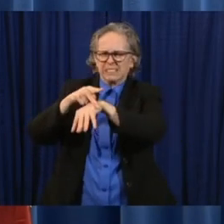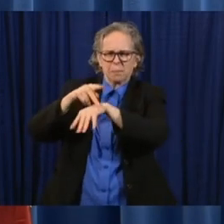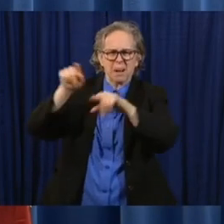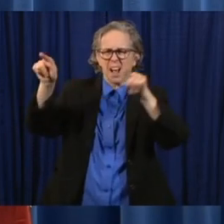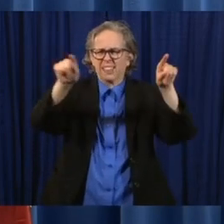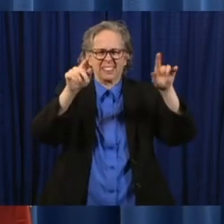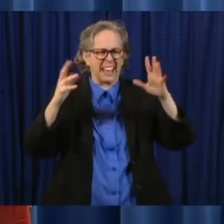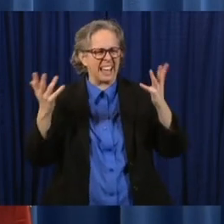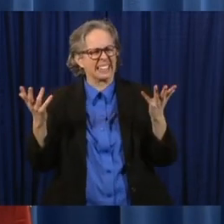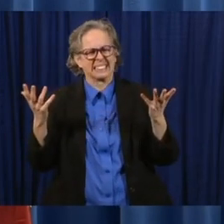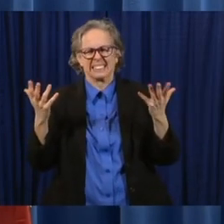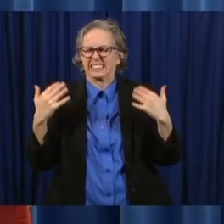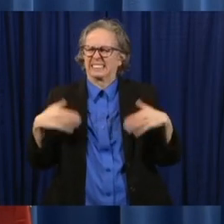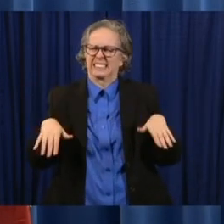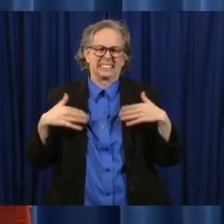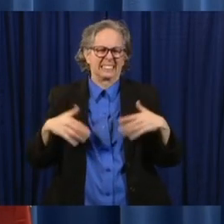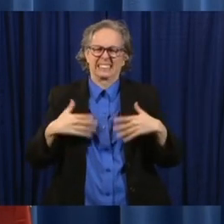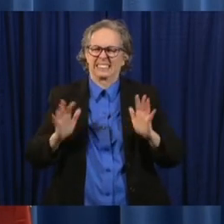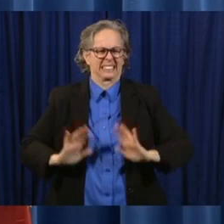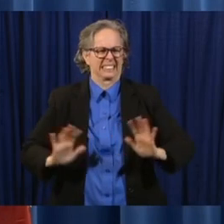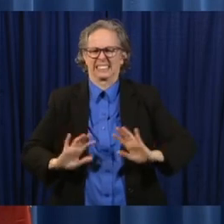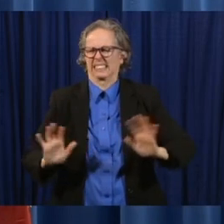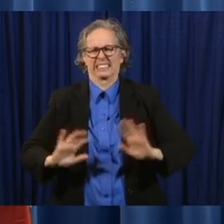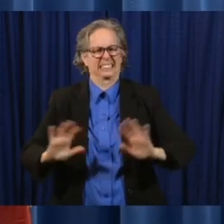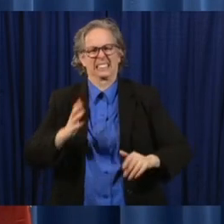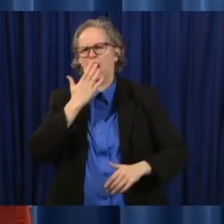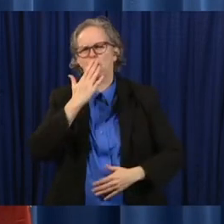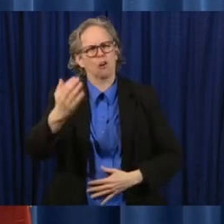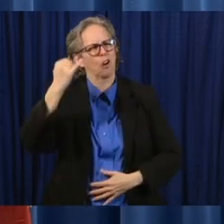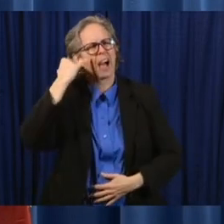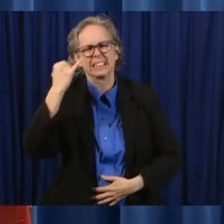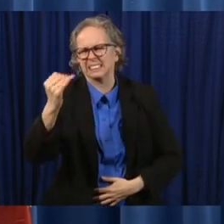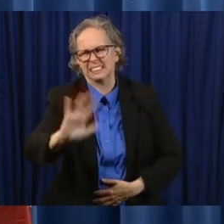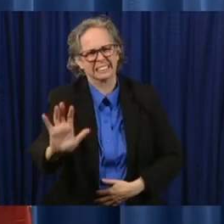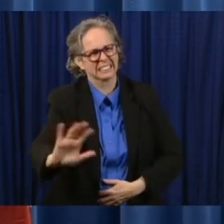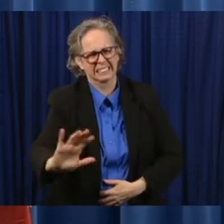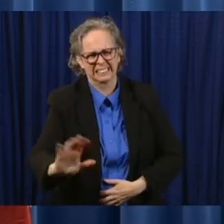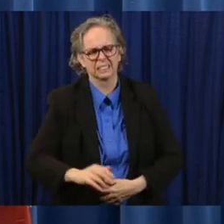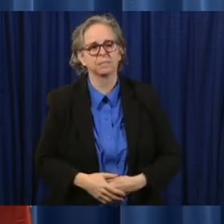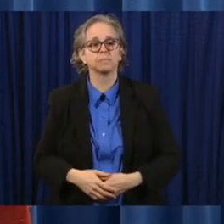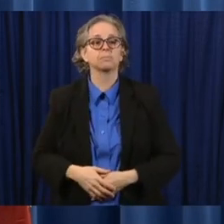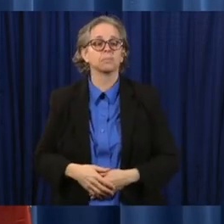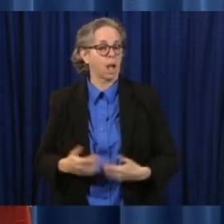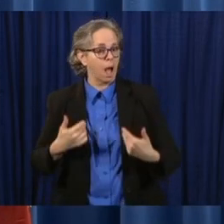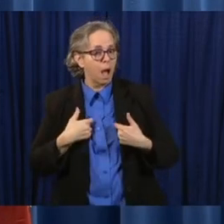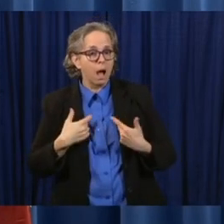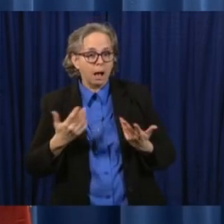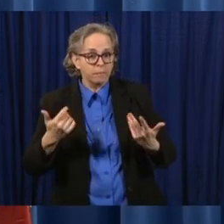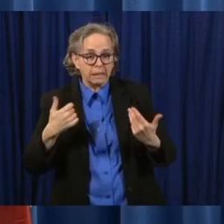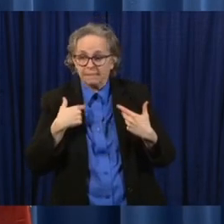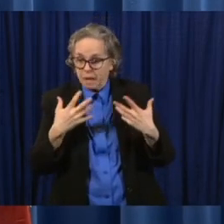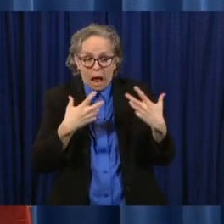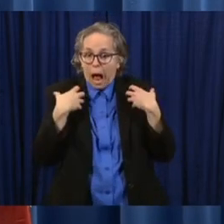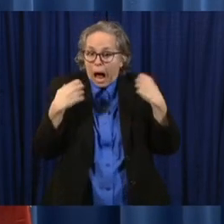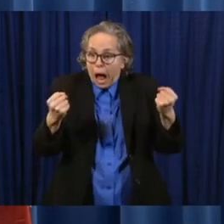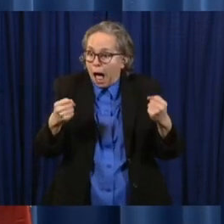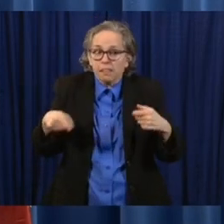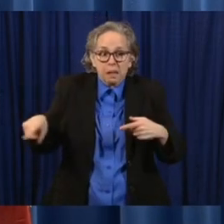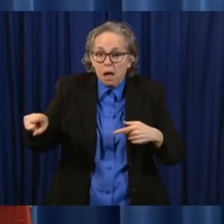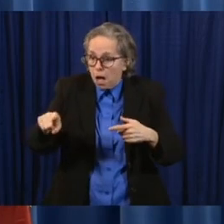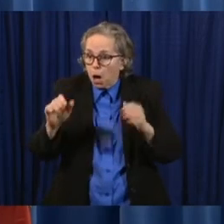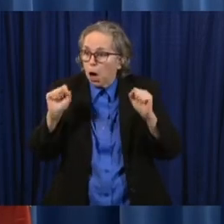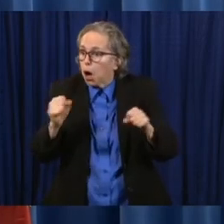expressed to me that that probably is not a good idea, even if the health situation was resolved,